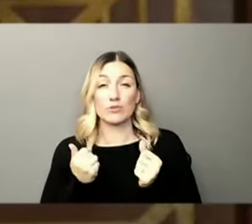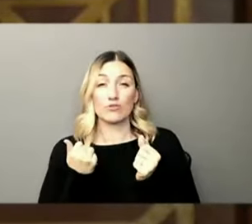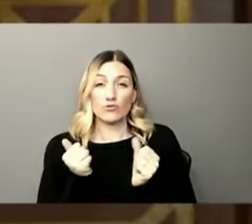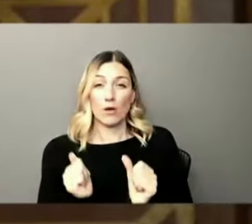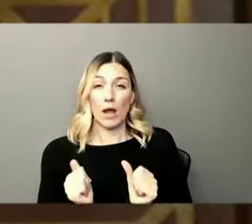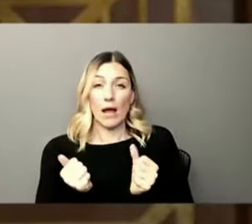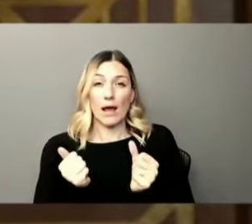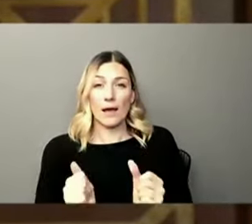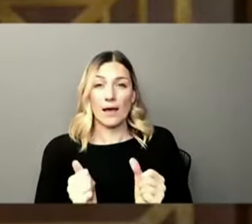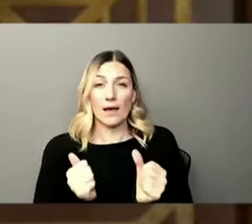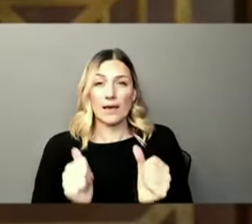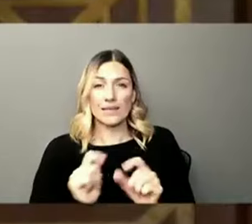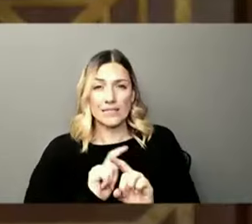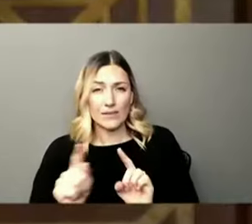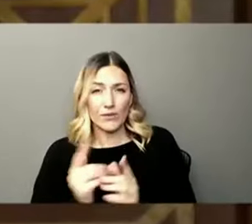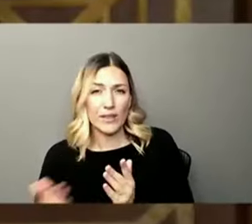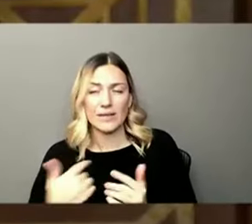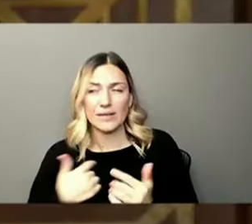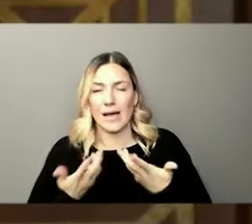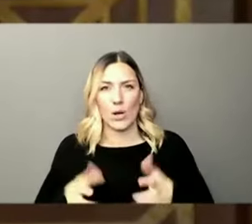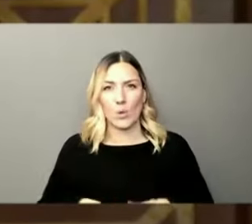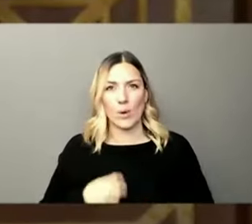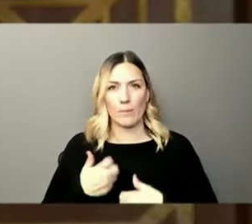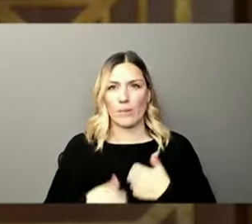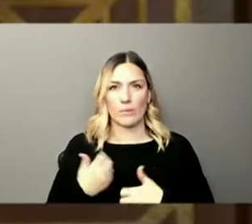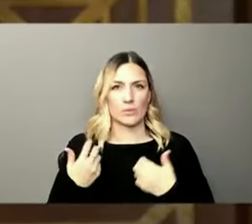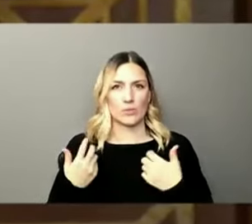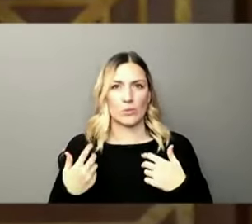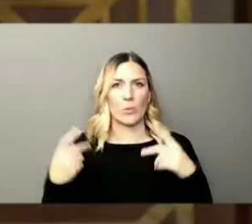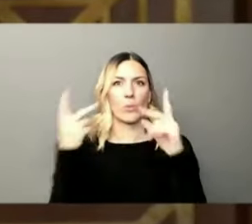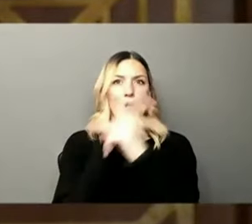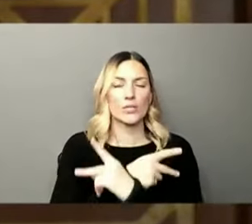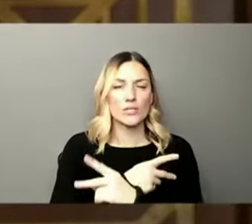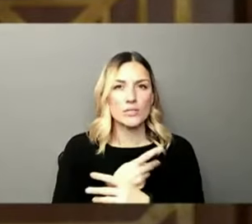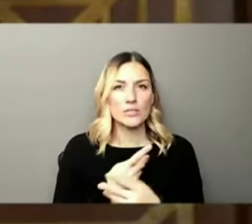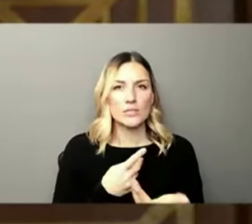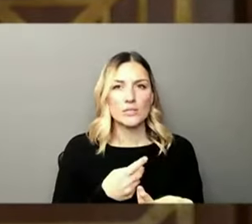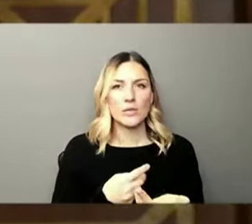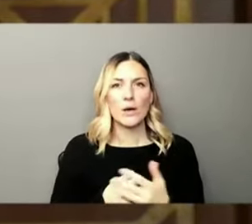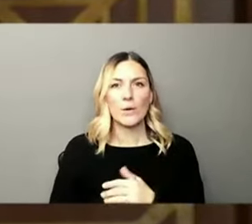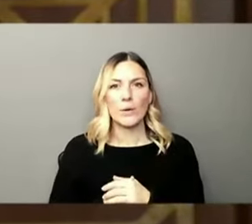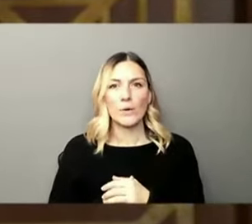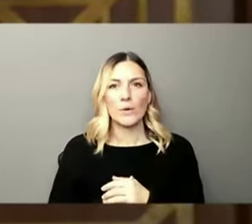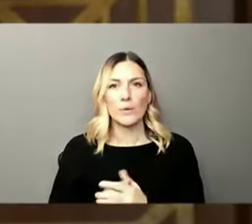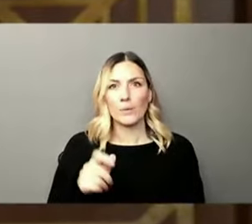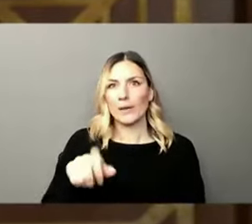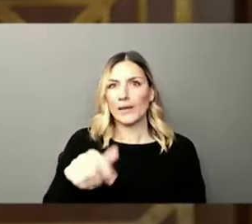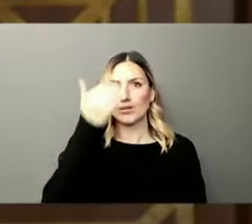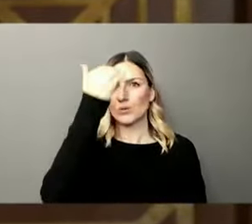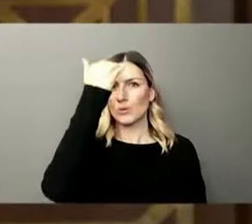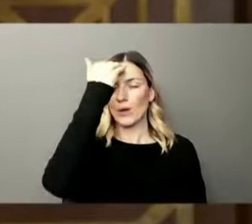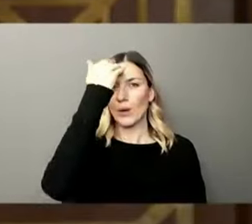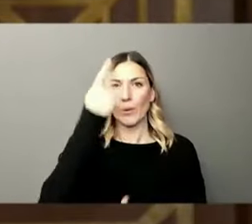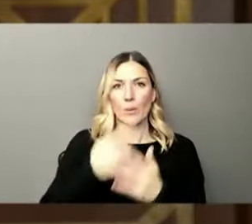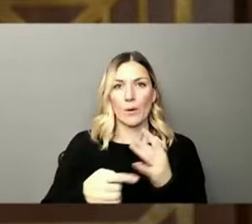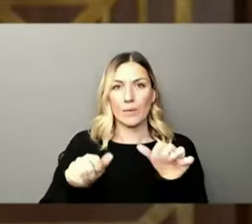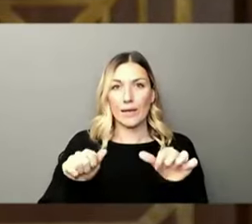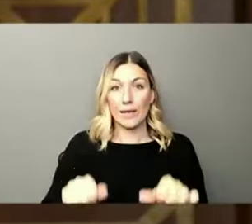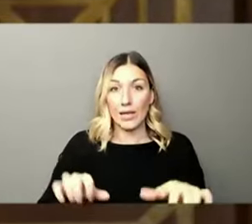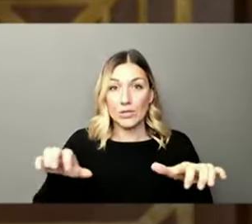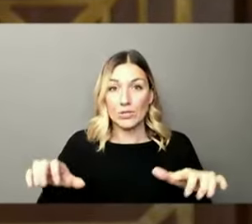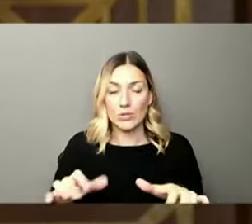different things and make my problems worse. But I don't, you know, we need to know what we can do so that we can feel